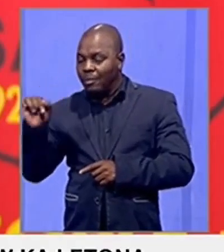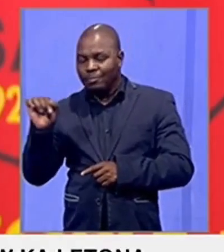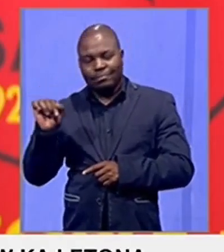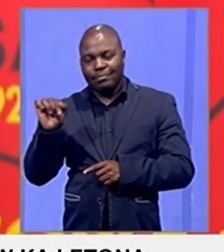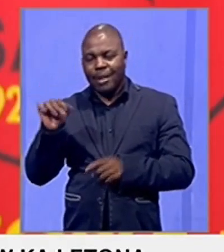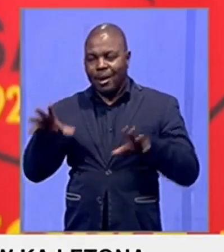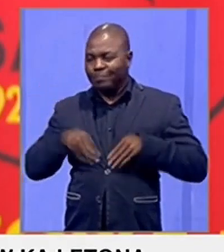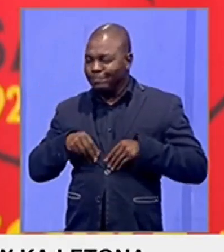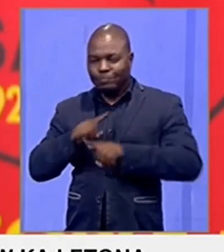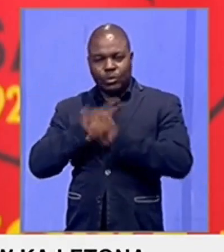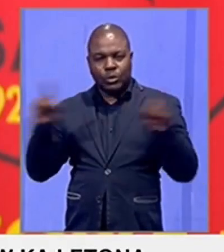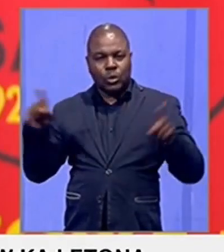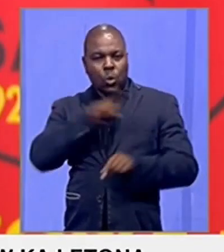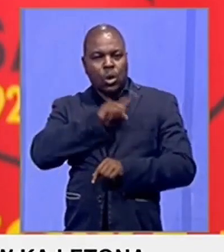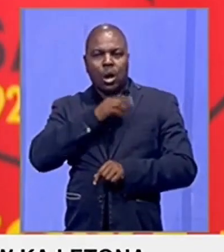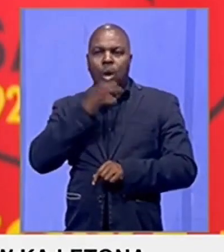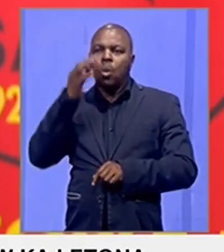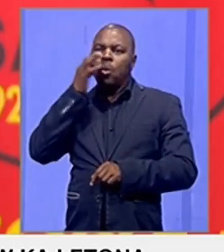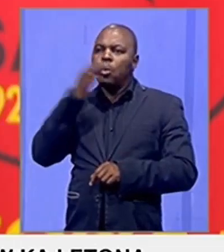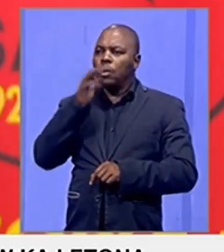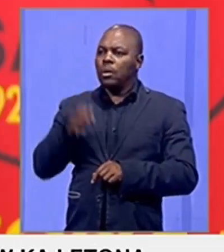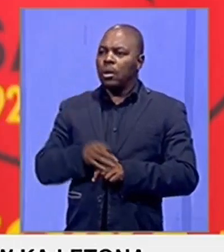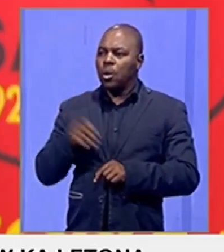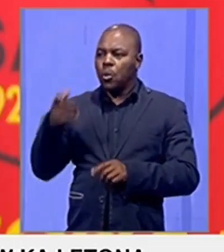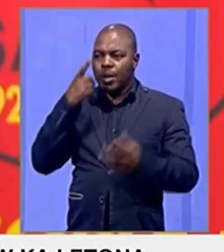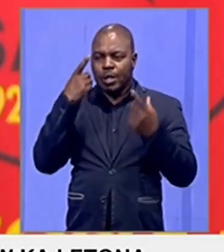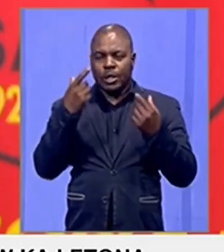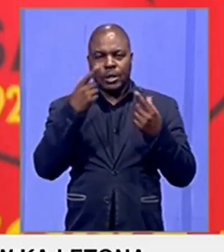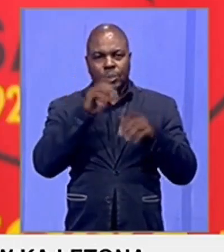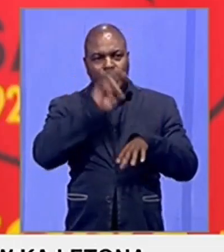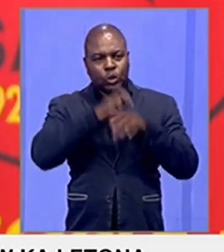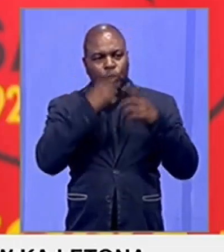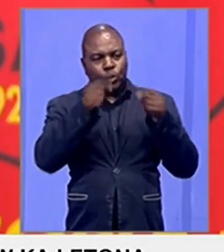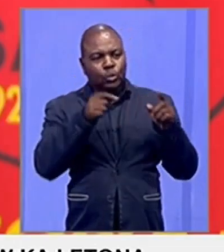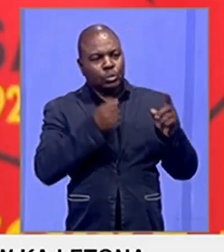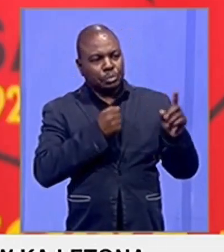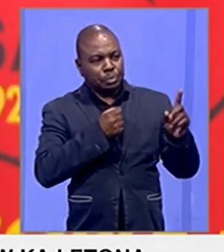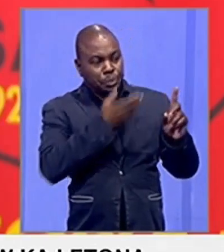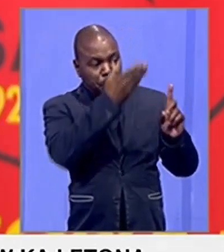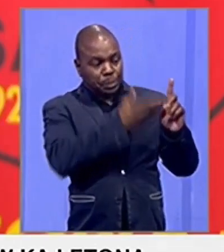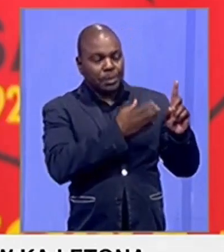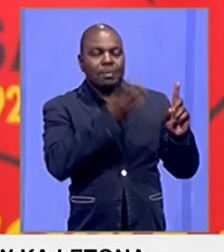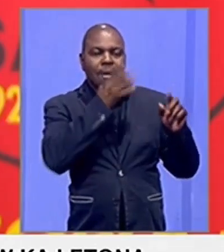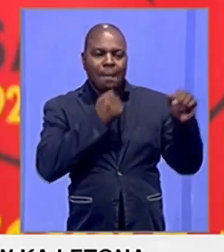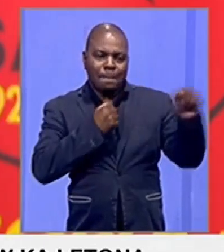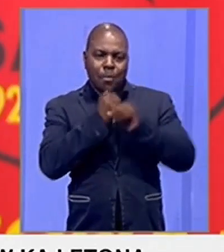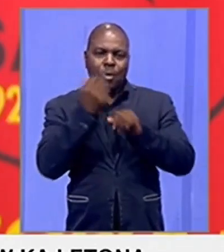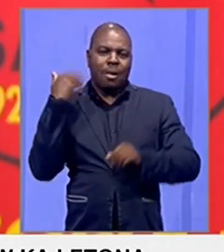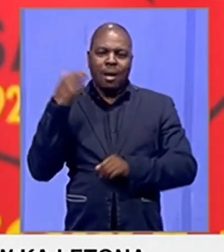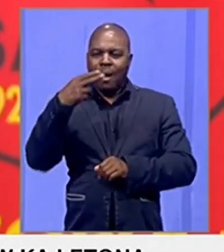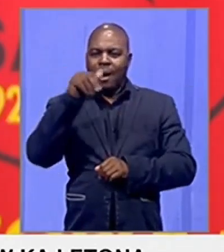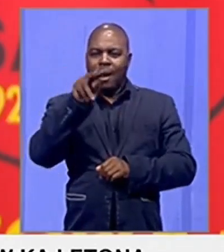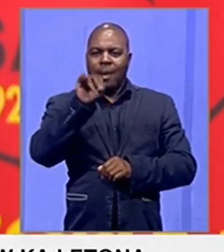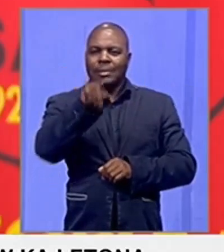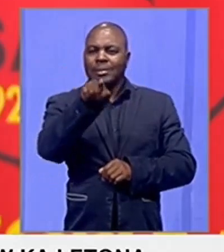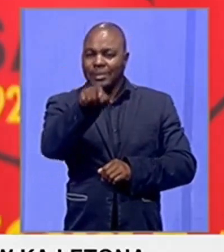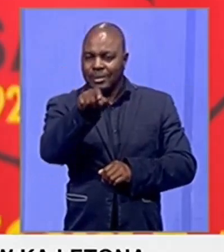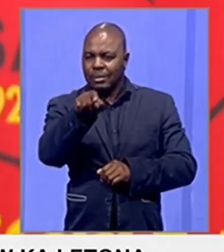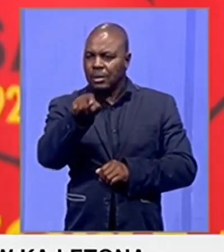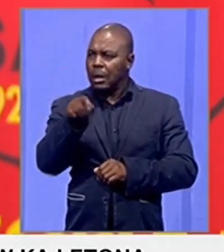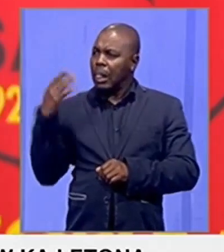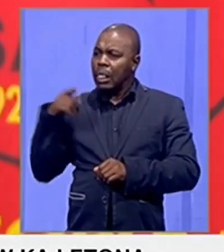says we should have done to Mantashe what we did to Krisani. What did they do to Krisani? What we know is